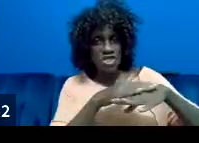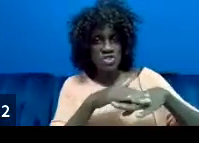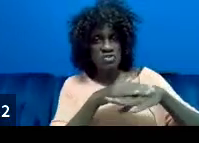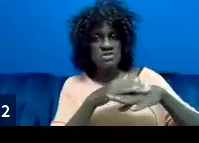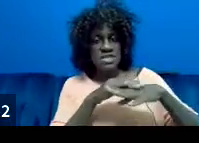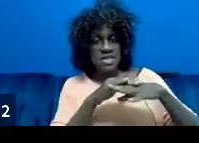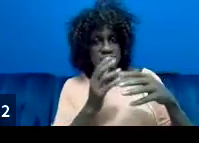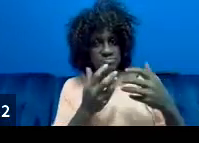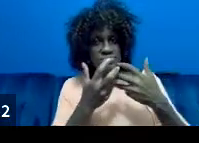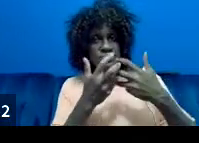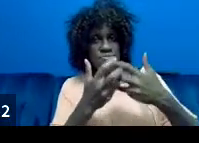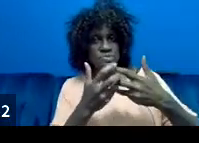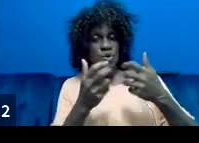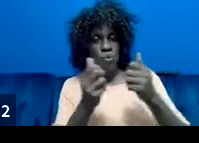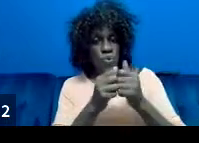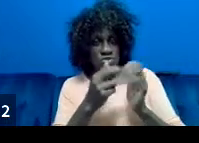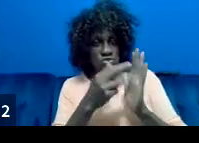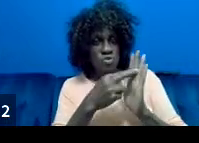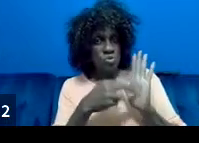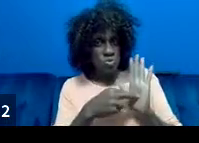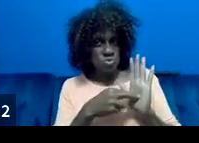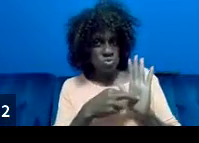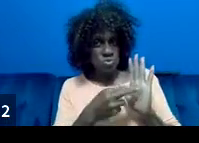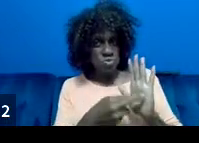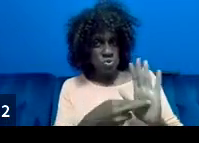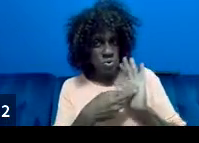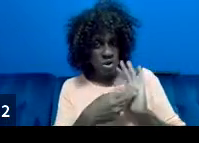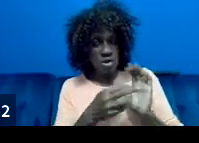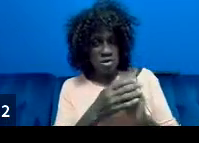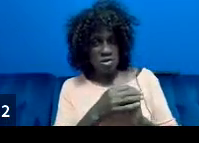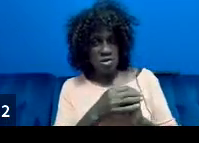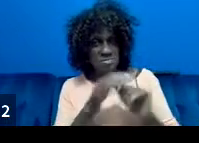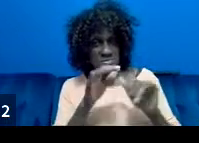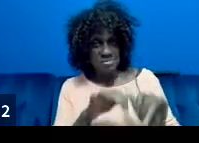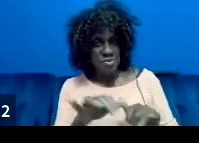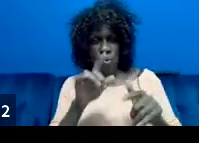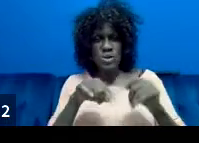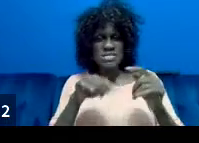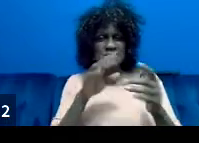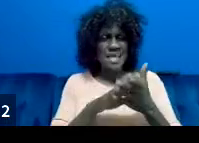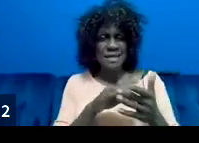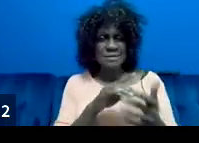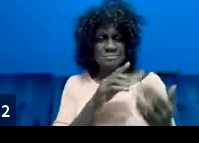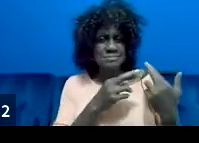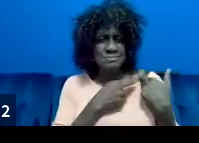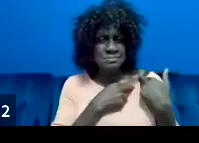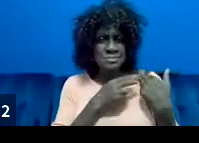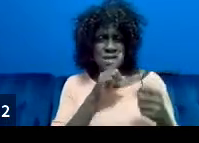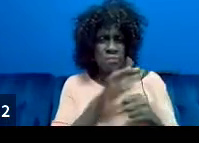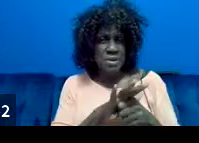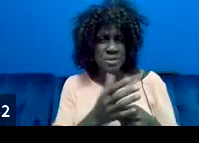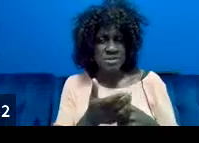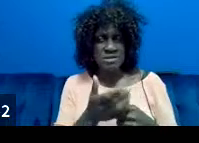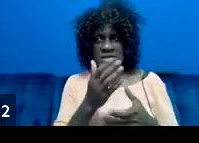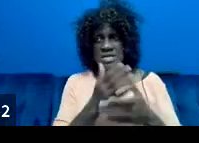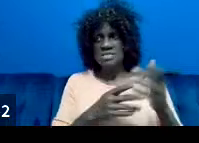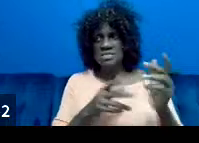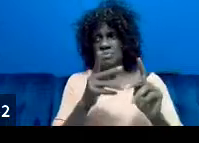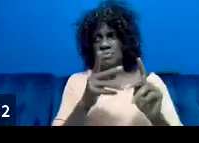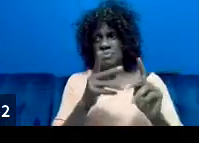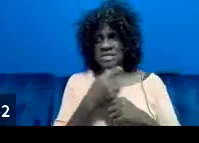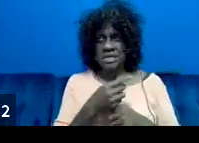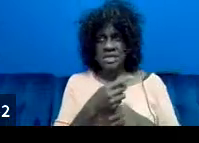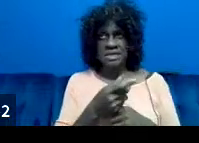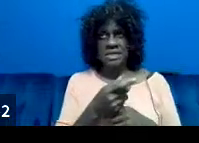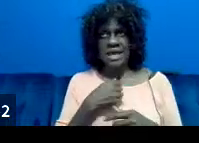compliant with what the standard's requiring. And so what is that commitment? So oftentimes I hear of people getting